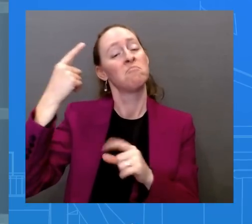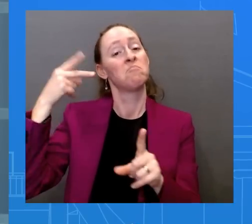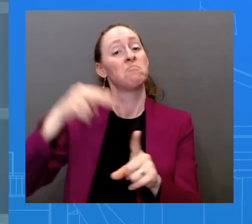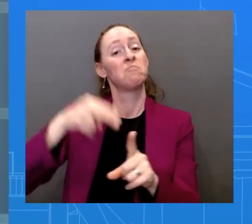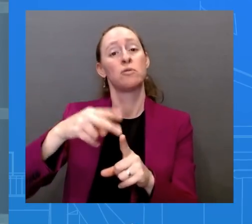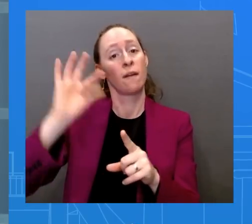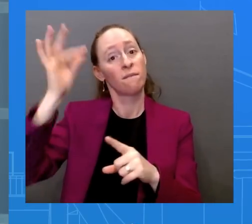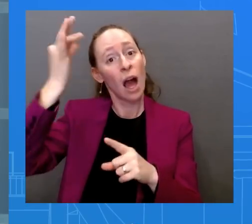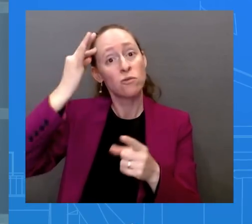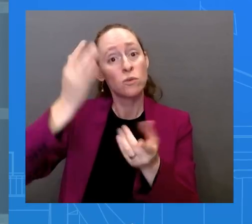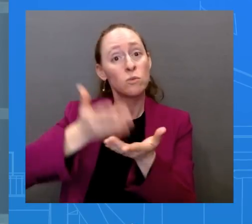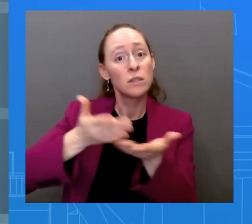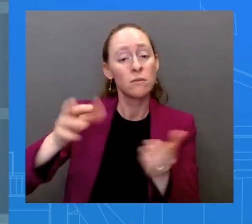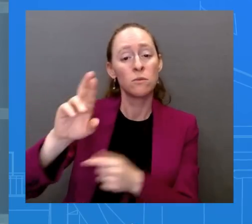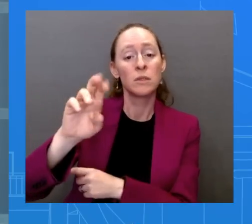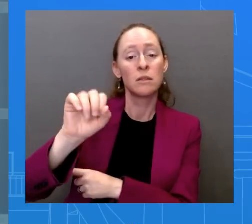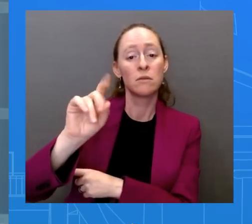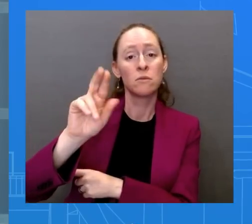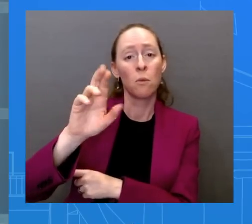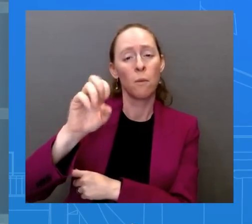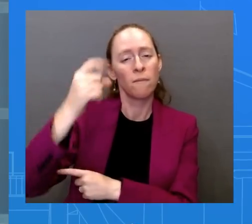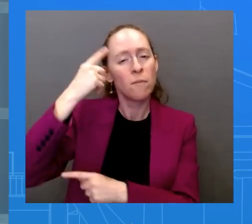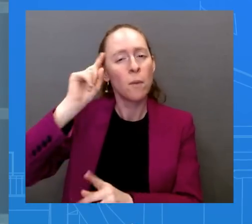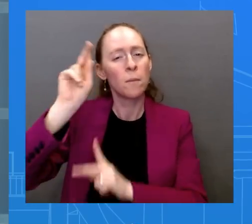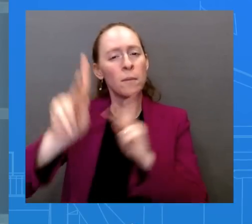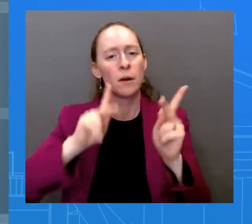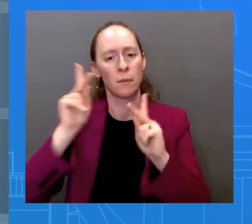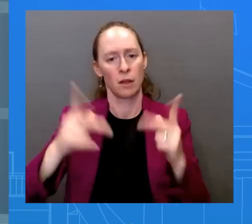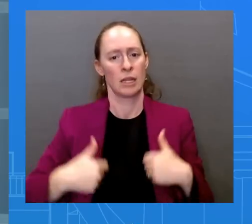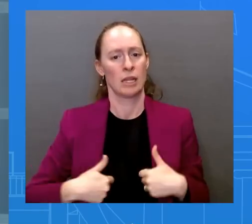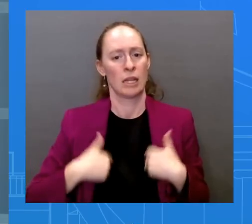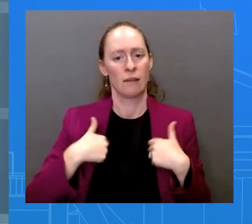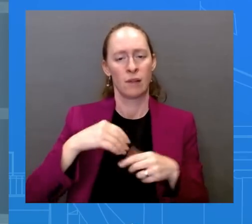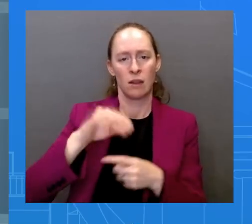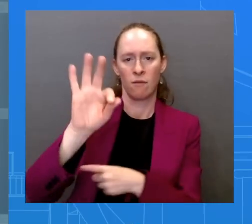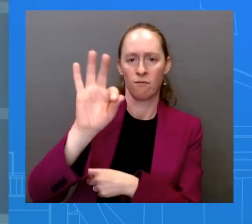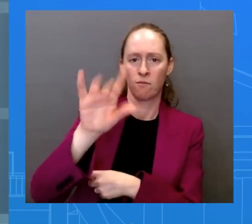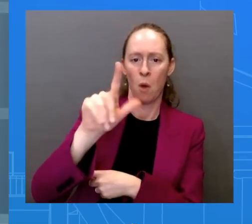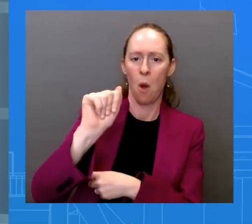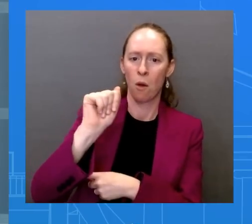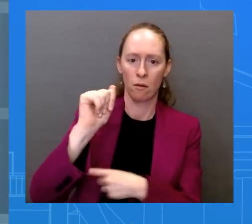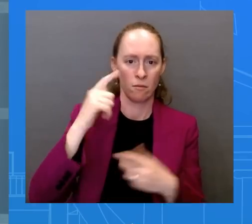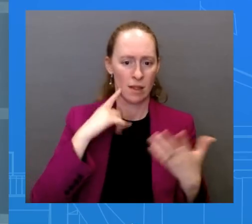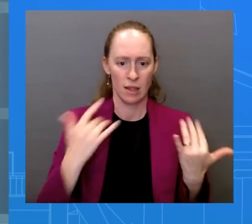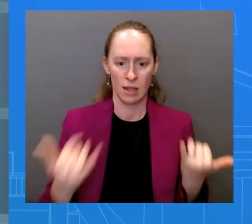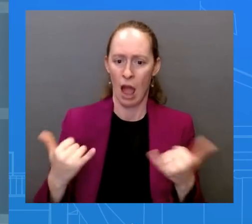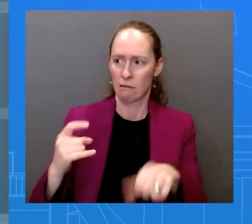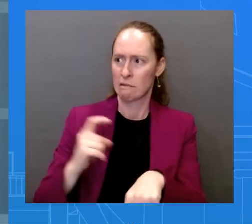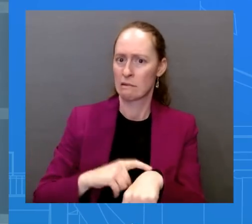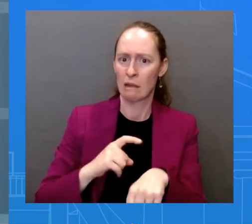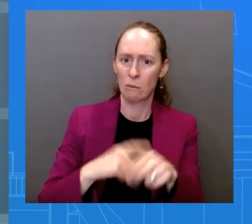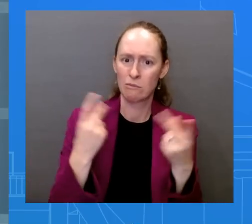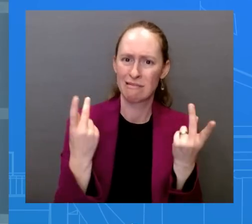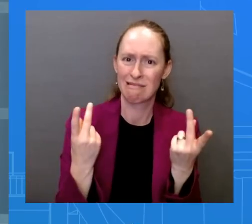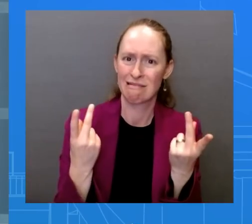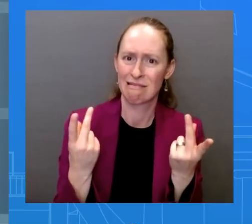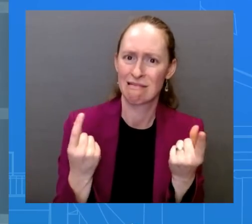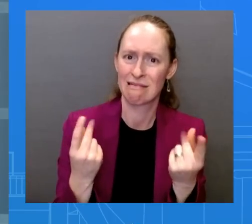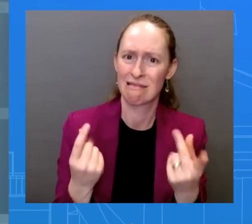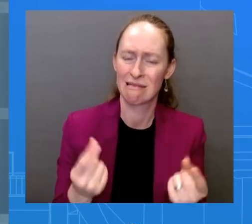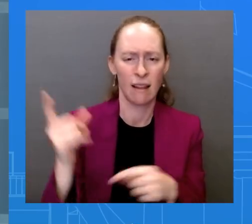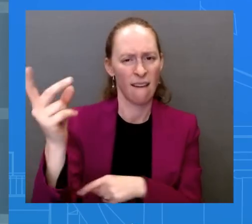that we are there for them in this time of need. And that's why the president reacted right away, to make sure